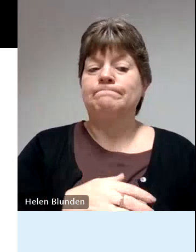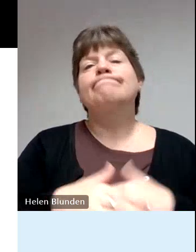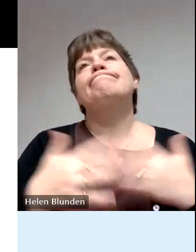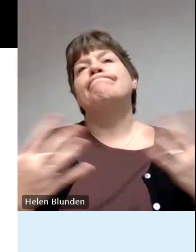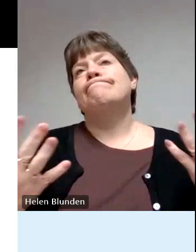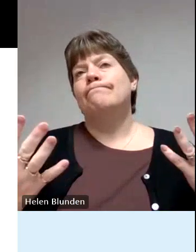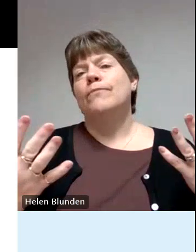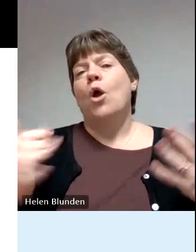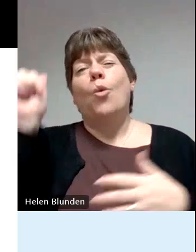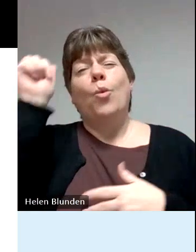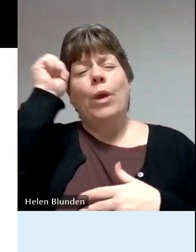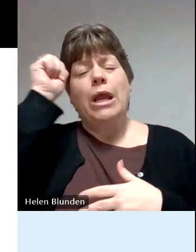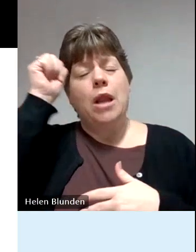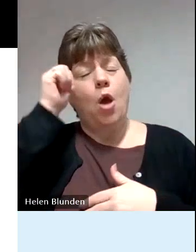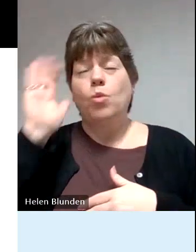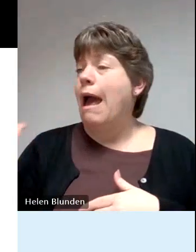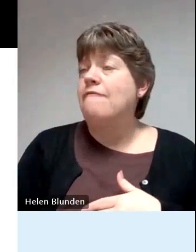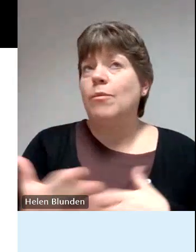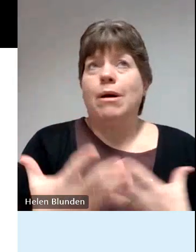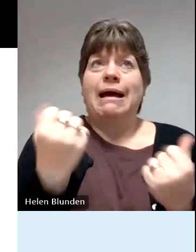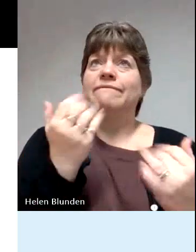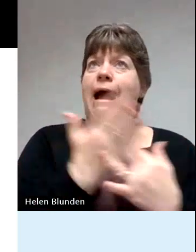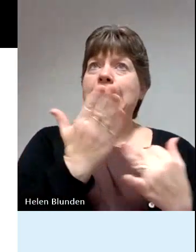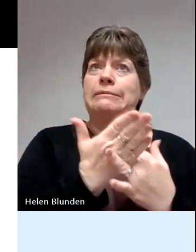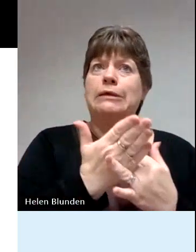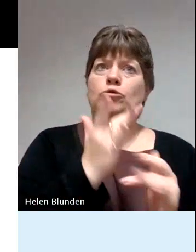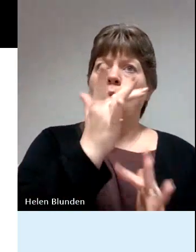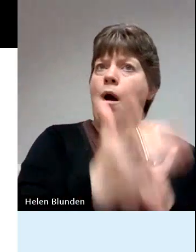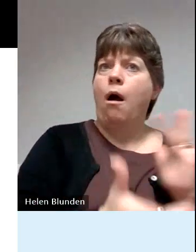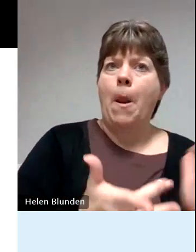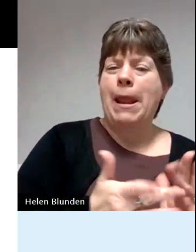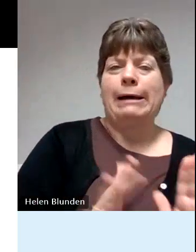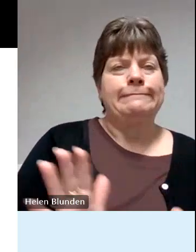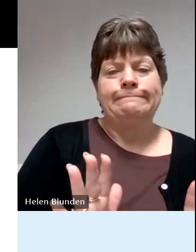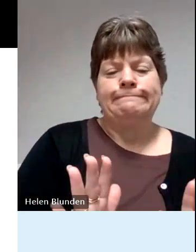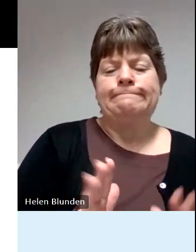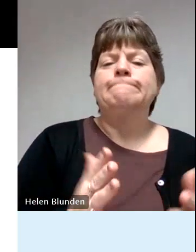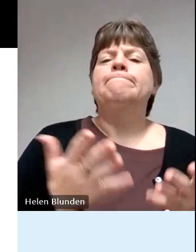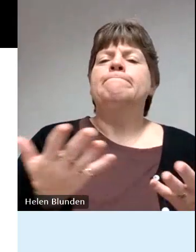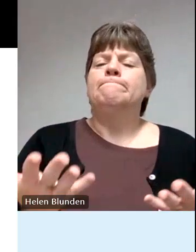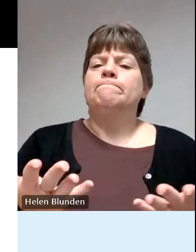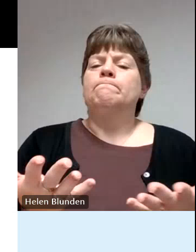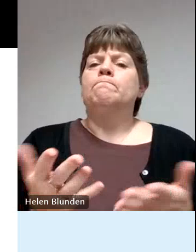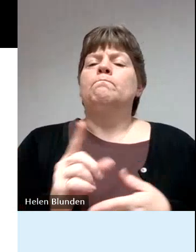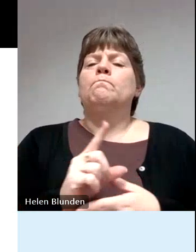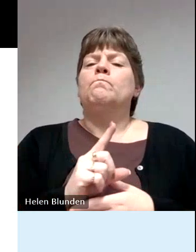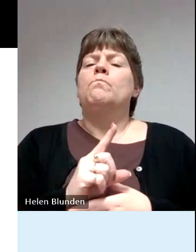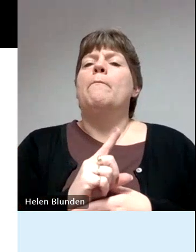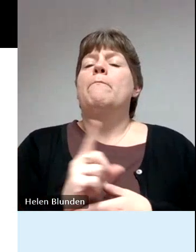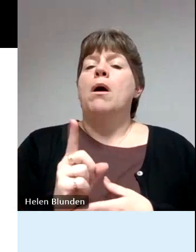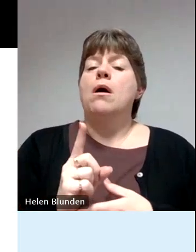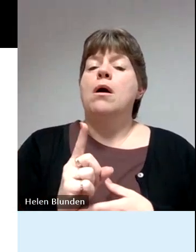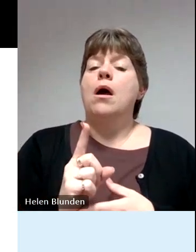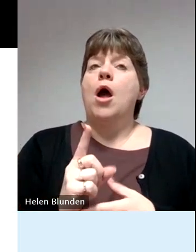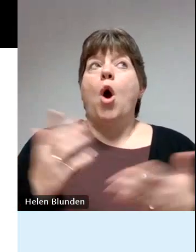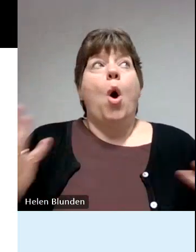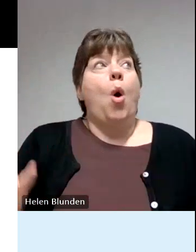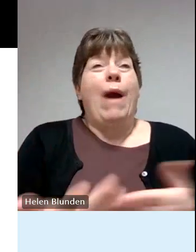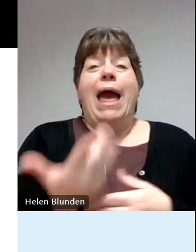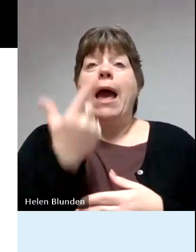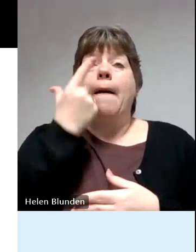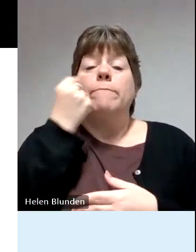completely acknowledge that not everyone has reliable access to internet and devices that support that. But where possible,